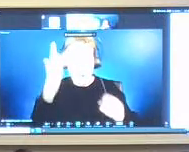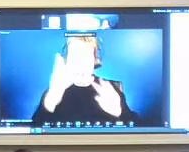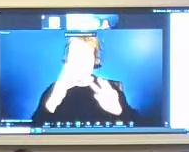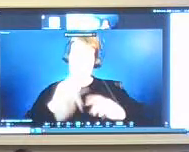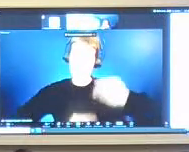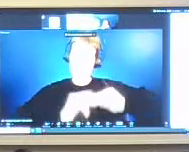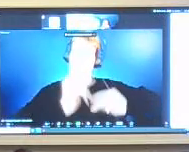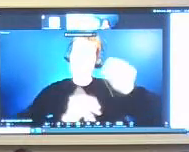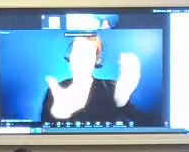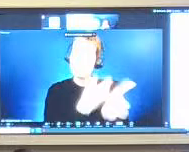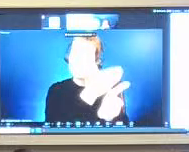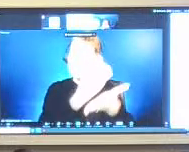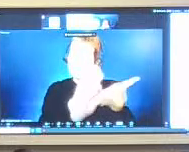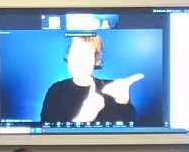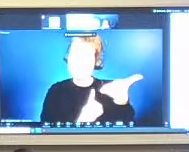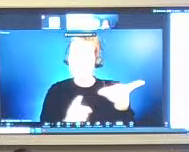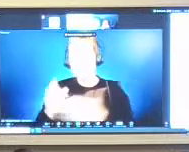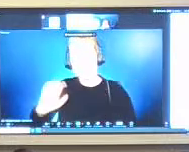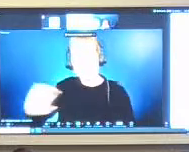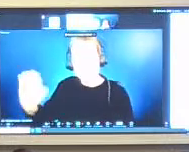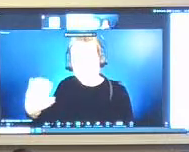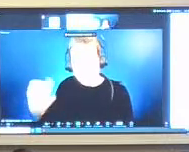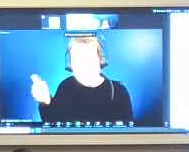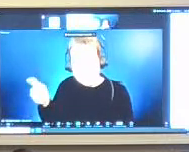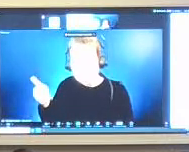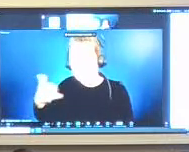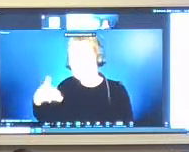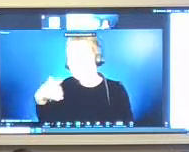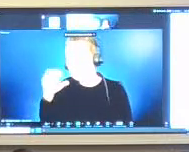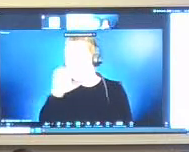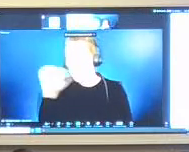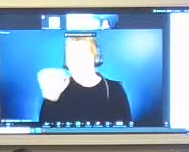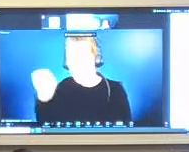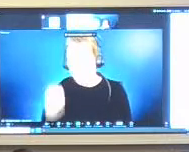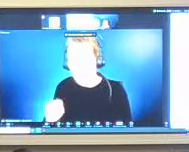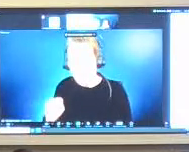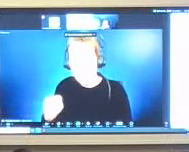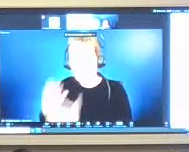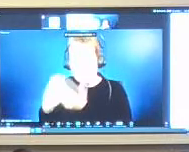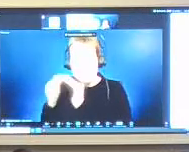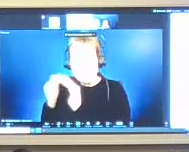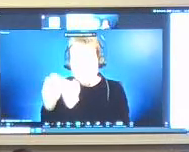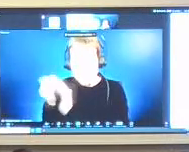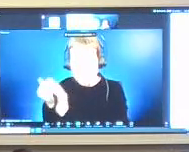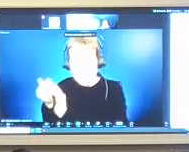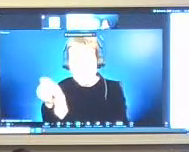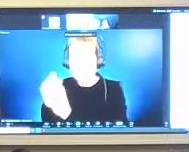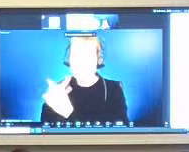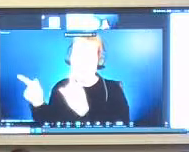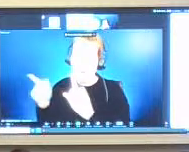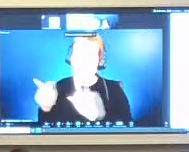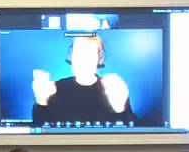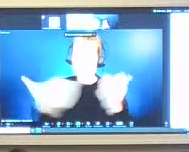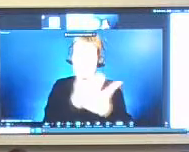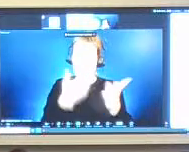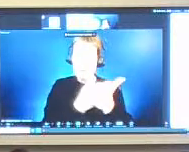friggin' city, but it is doing the most with this new projects to make it accessible.